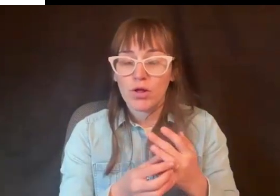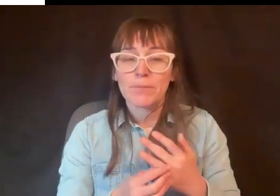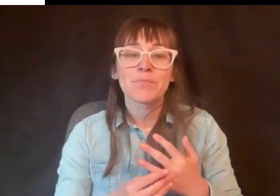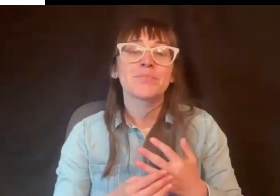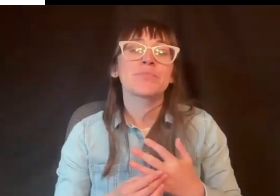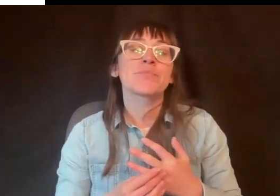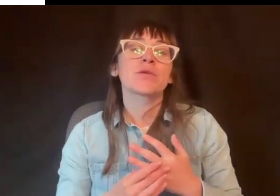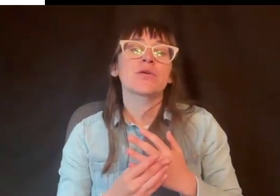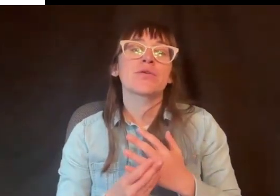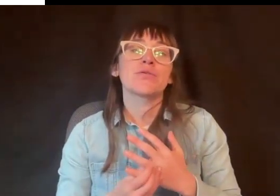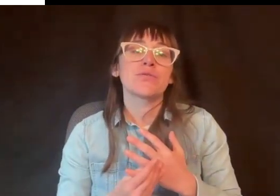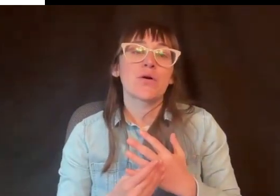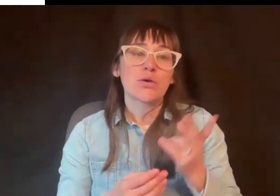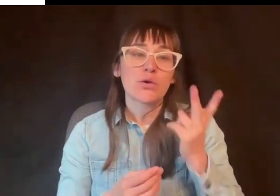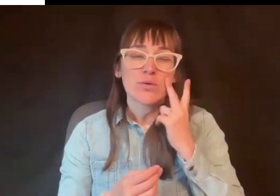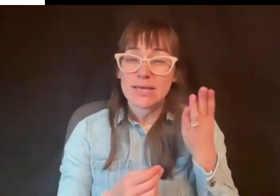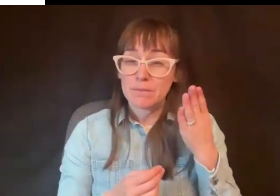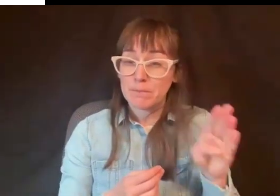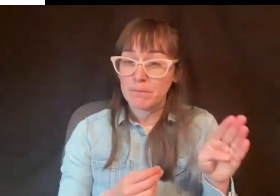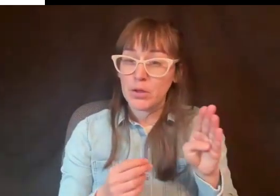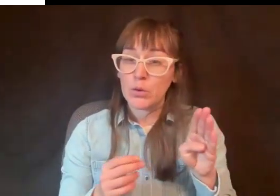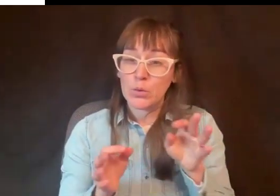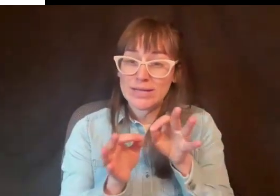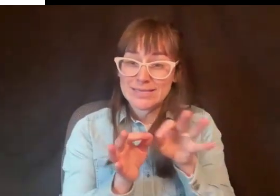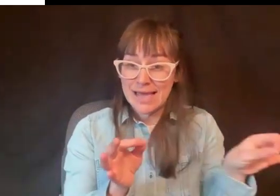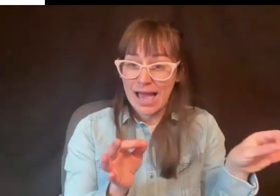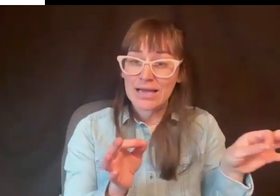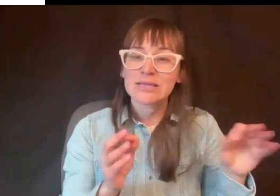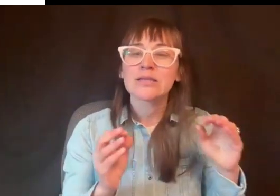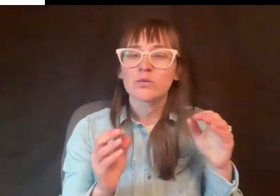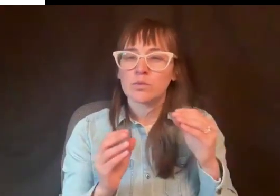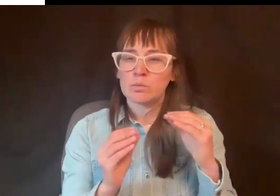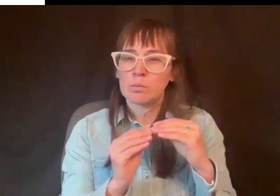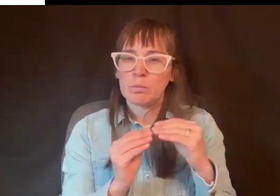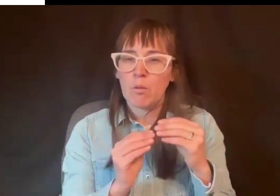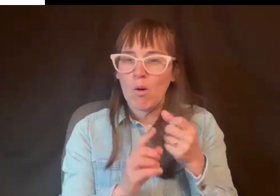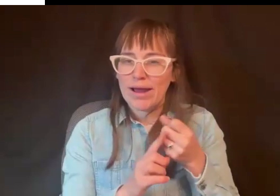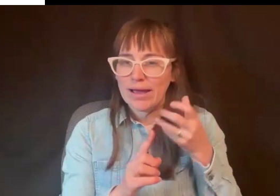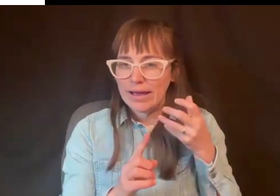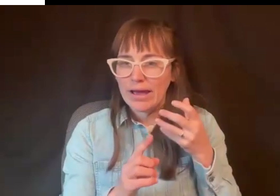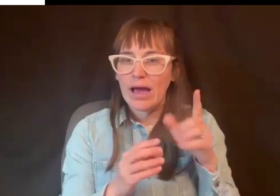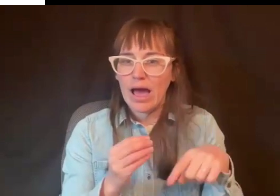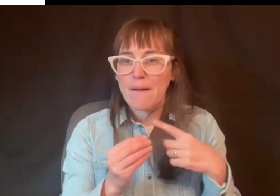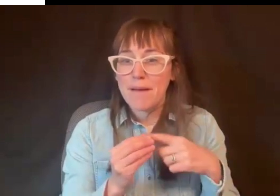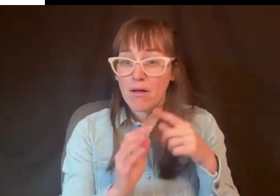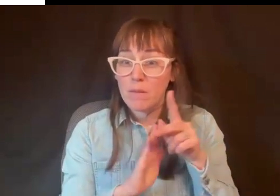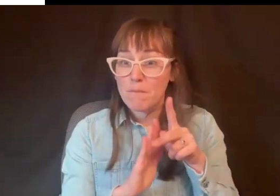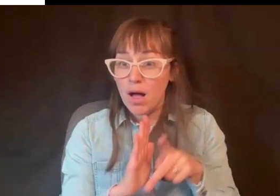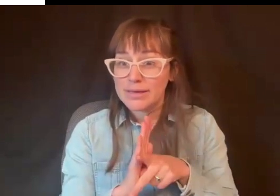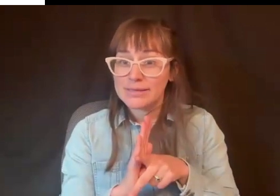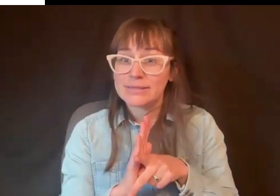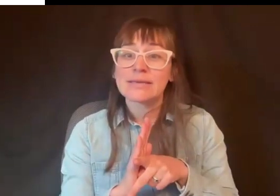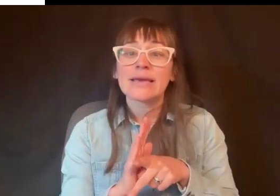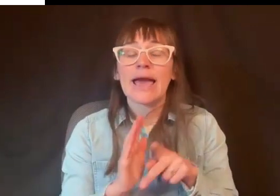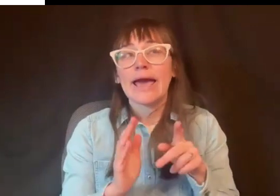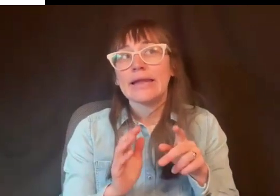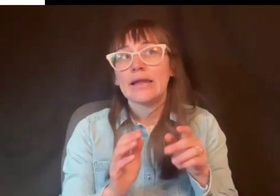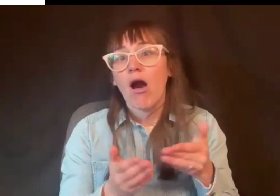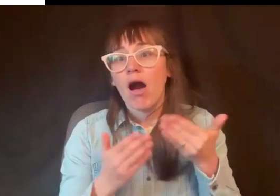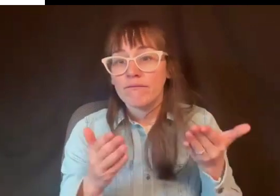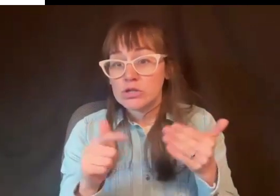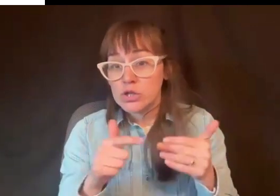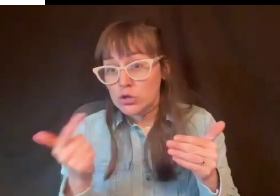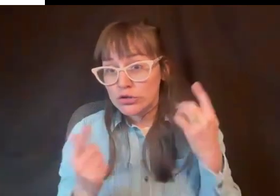and procedures, you'll see blue text, which explains more about each section of the policy and explores alternatives the SUA could consider.